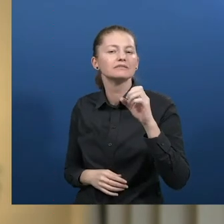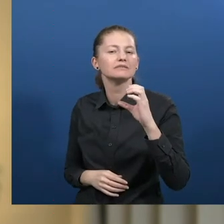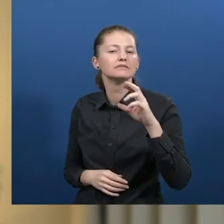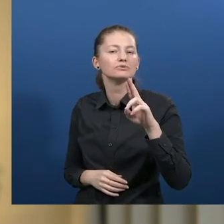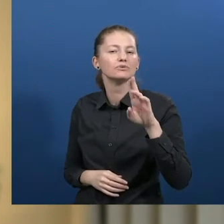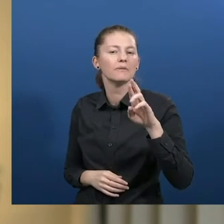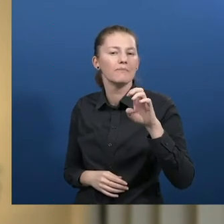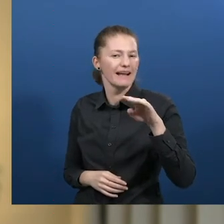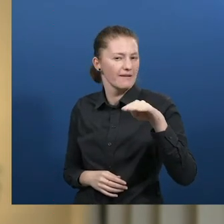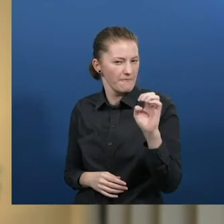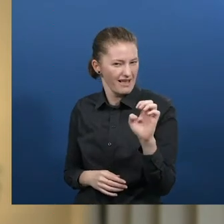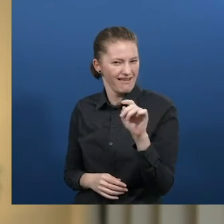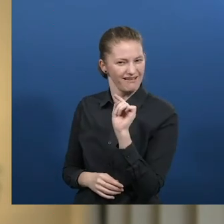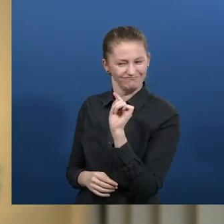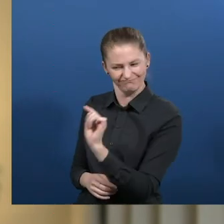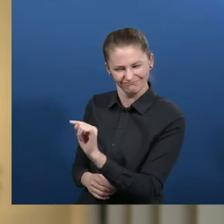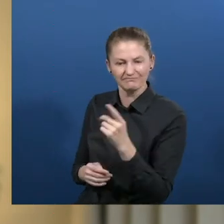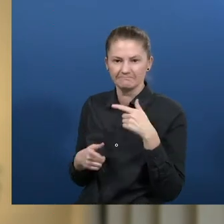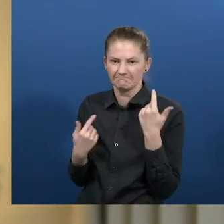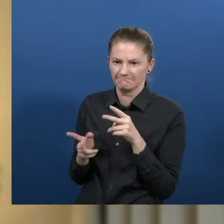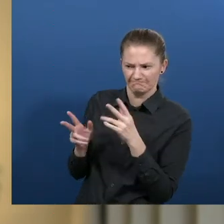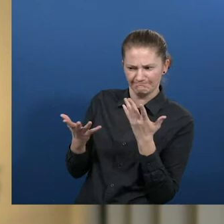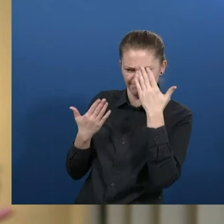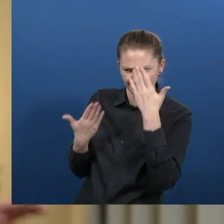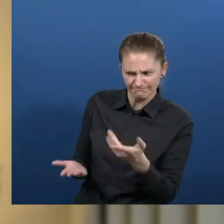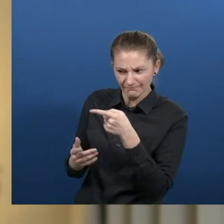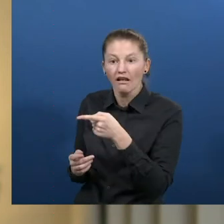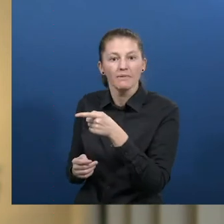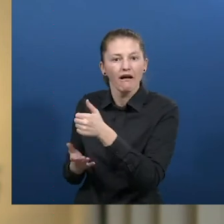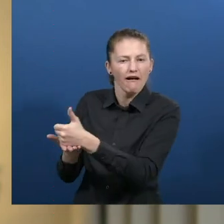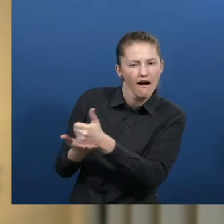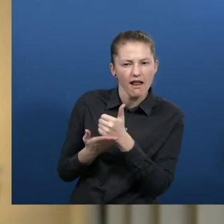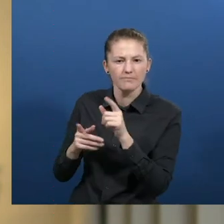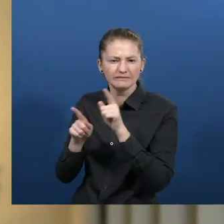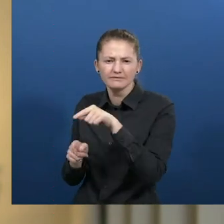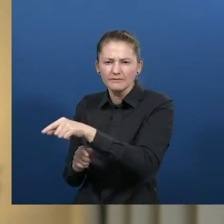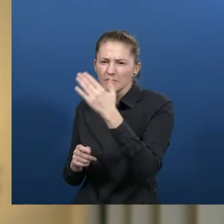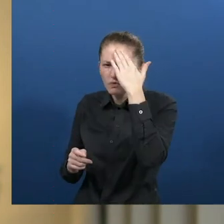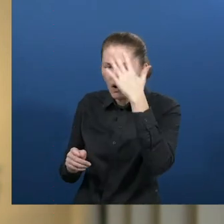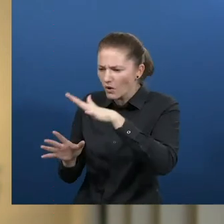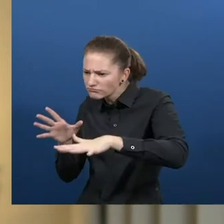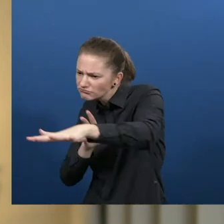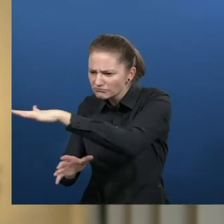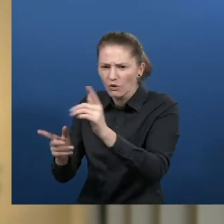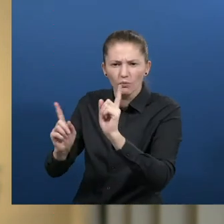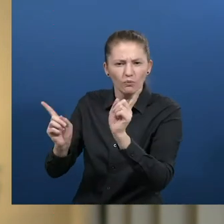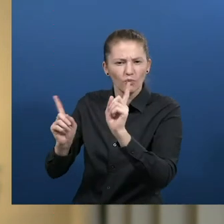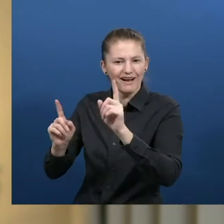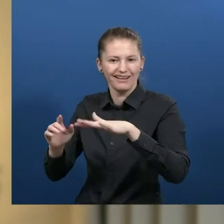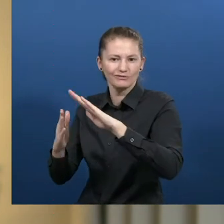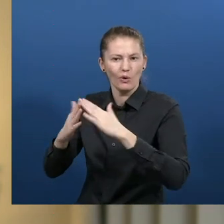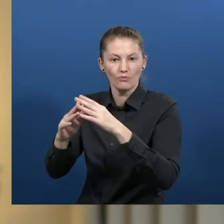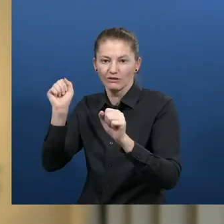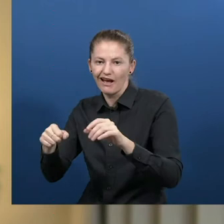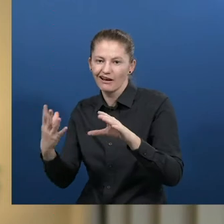like Descubreme to concentrate on a other region we have not found so far,